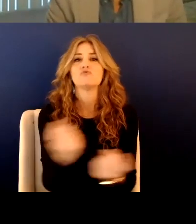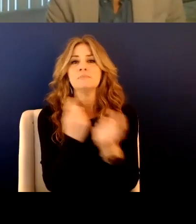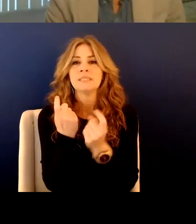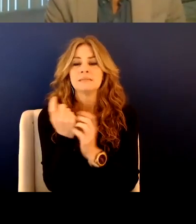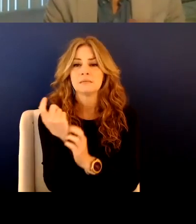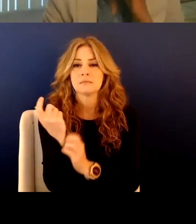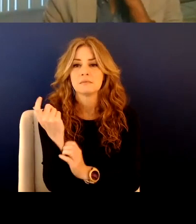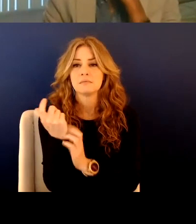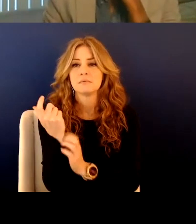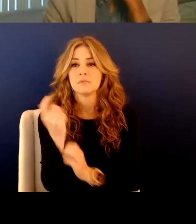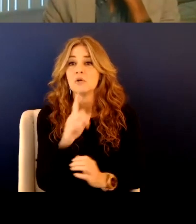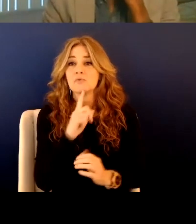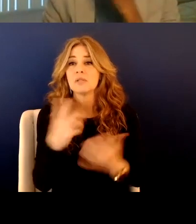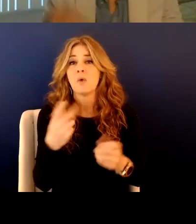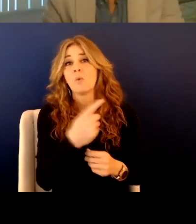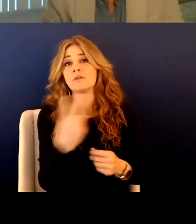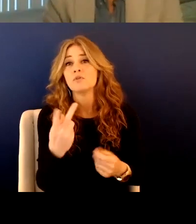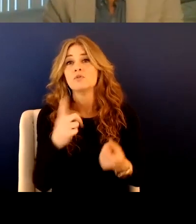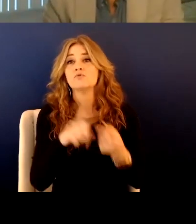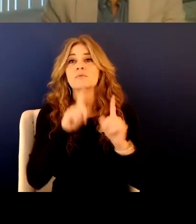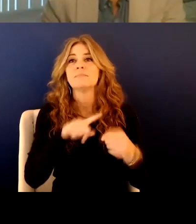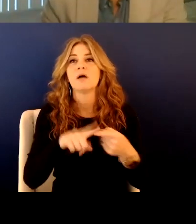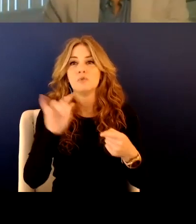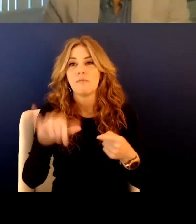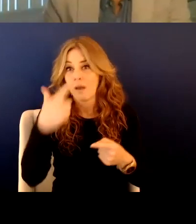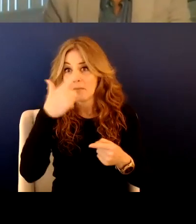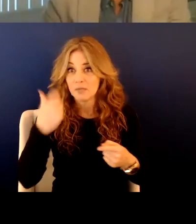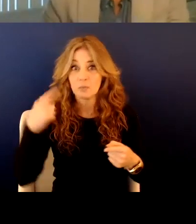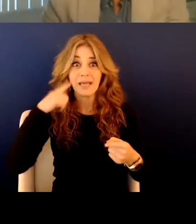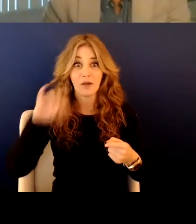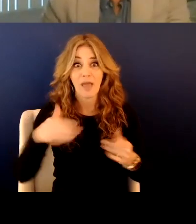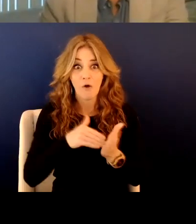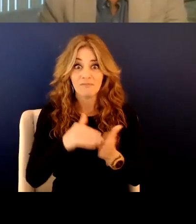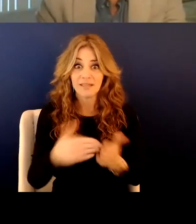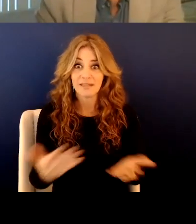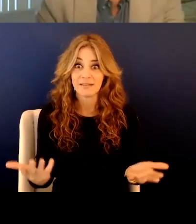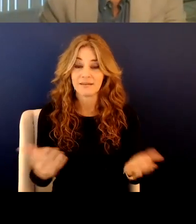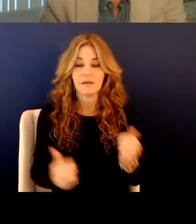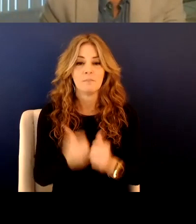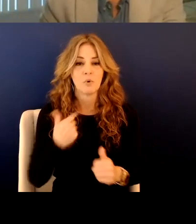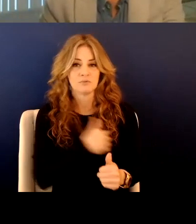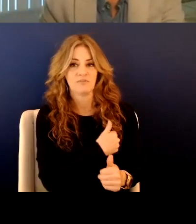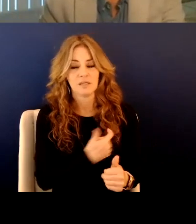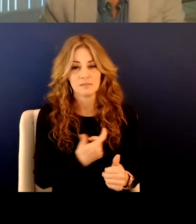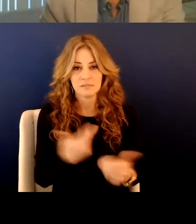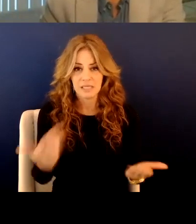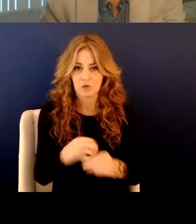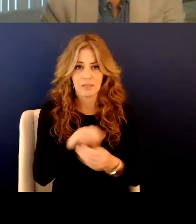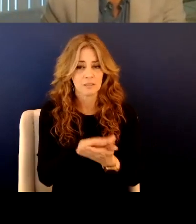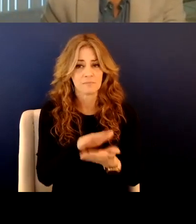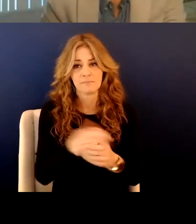really want a couple of you to respond to that because we hear this all the time. Most of us in the academia, everybody